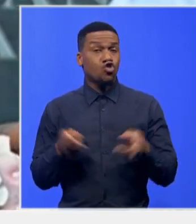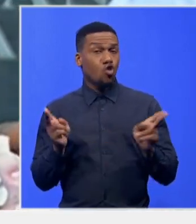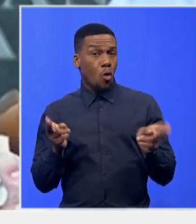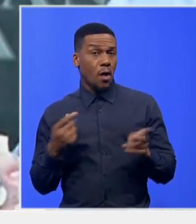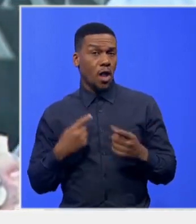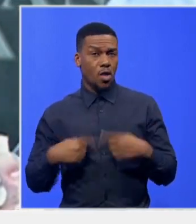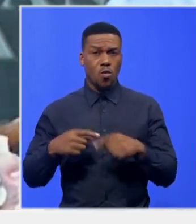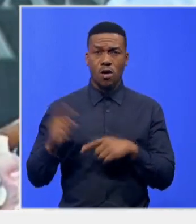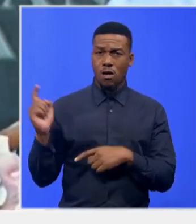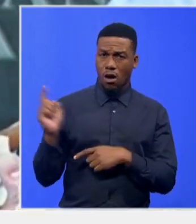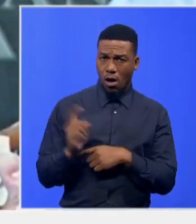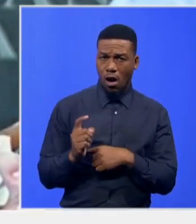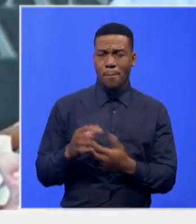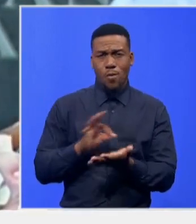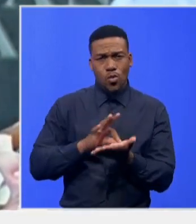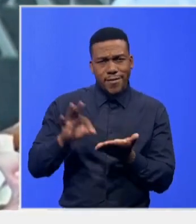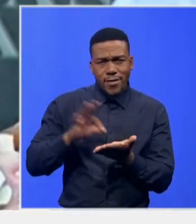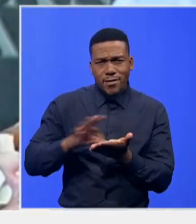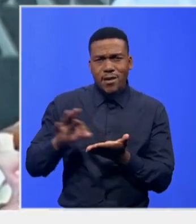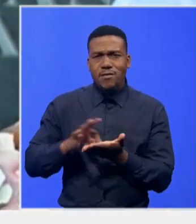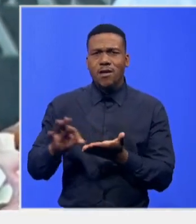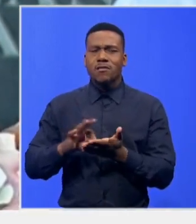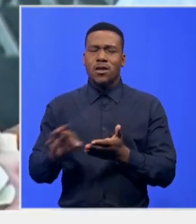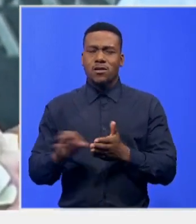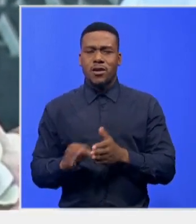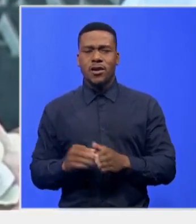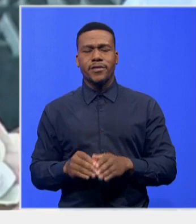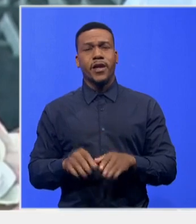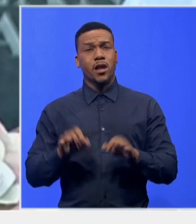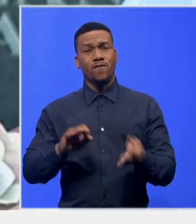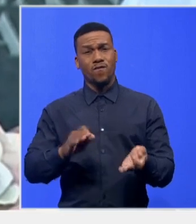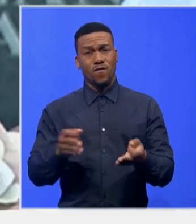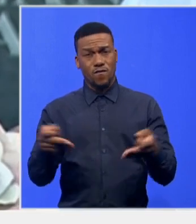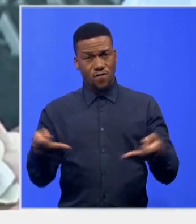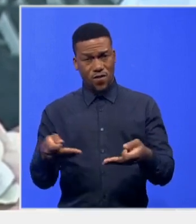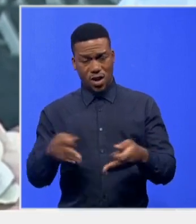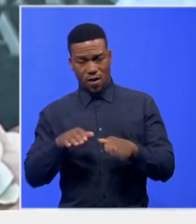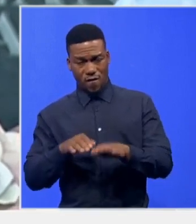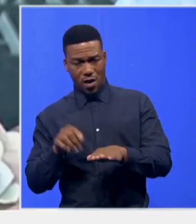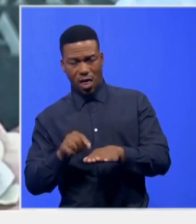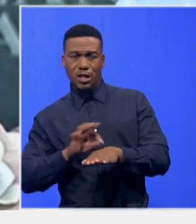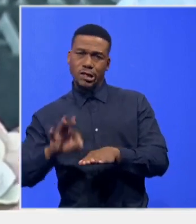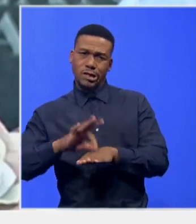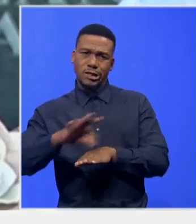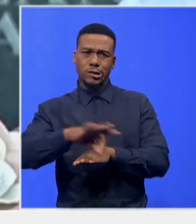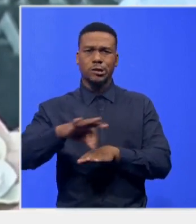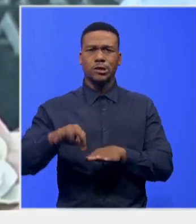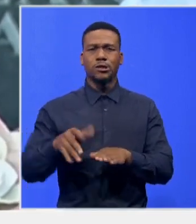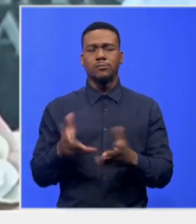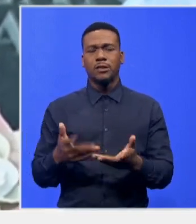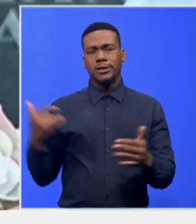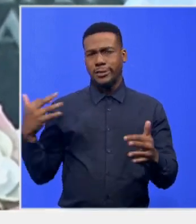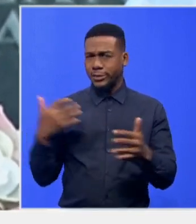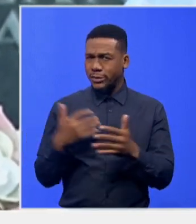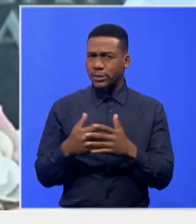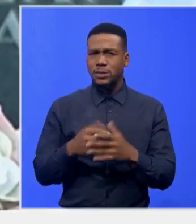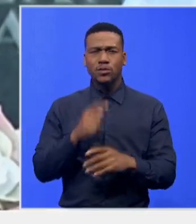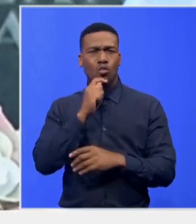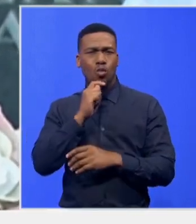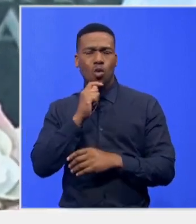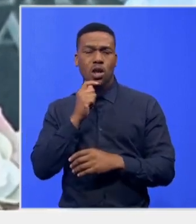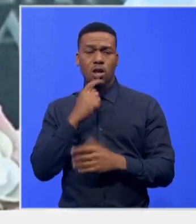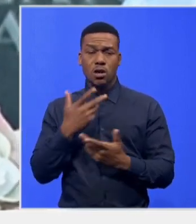the graves in remembrance of our loved ones. We've been here since morning. My uncle, I'm sure you've seen